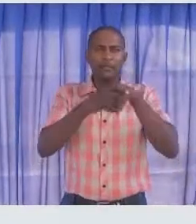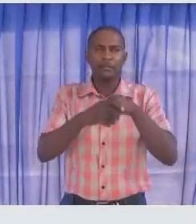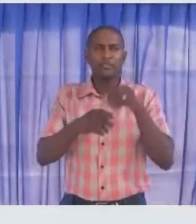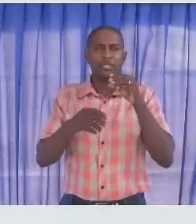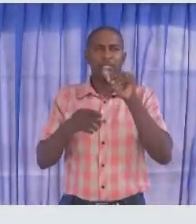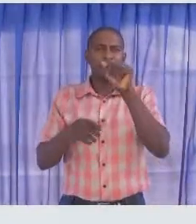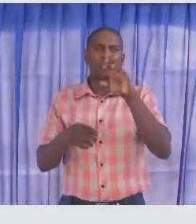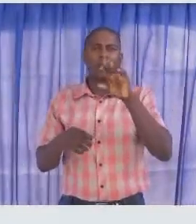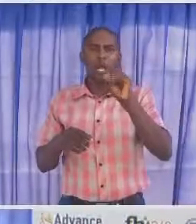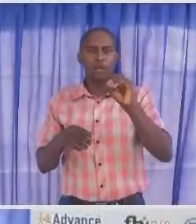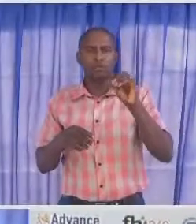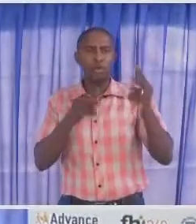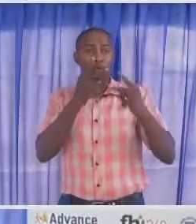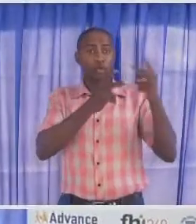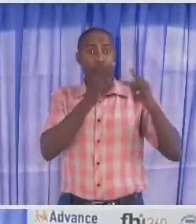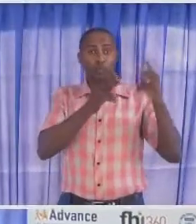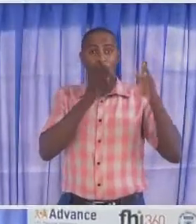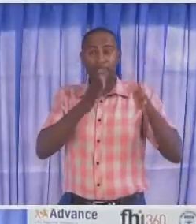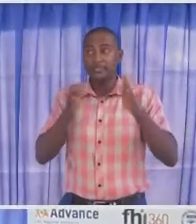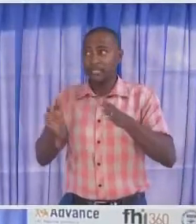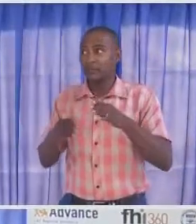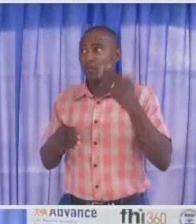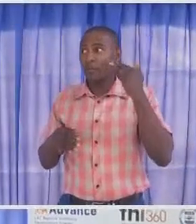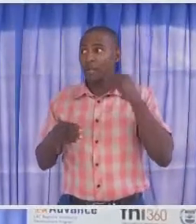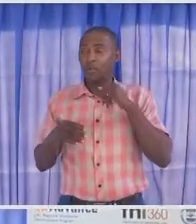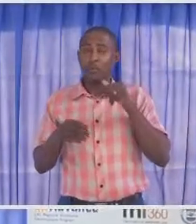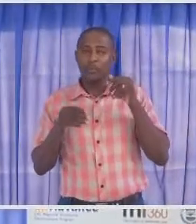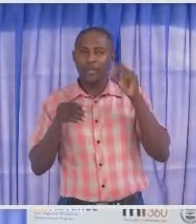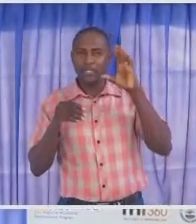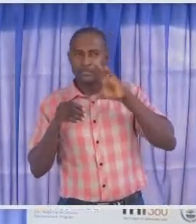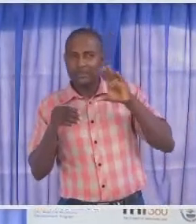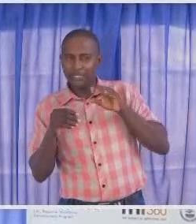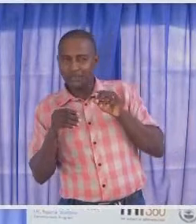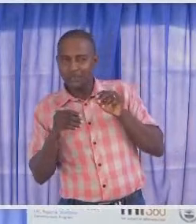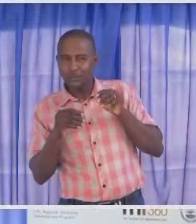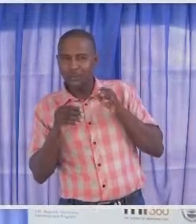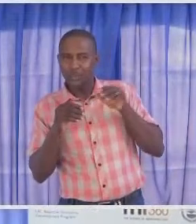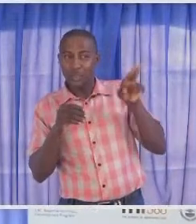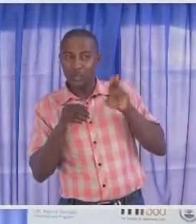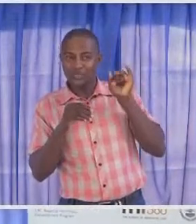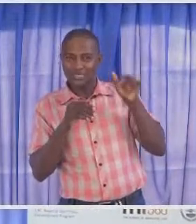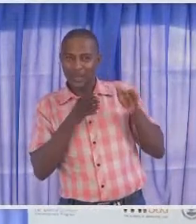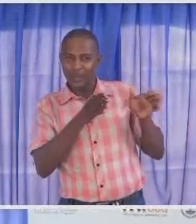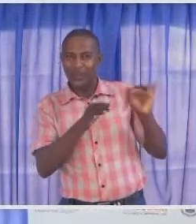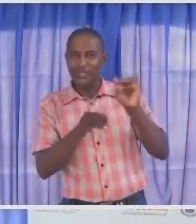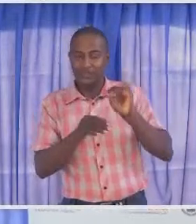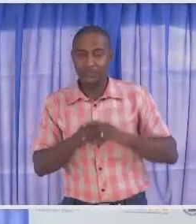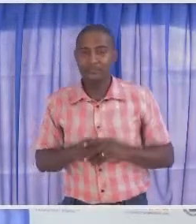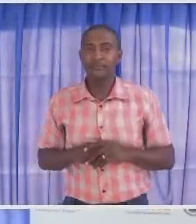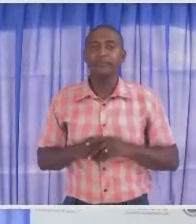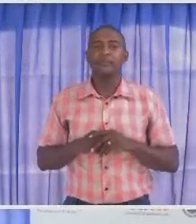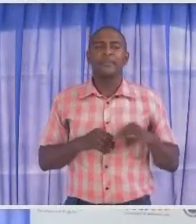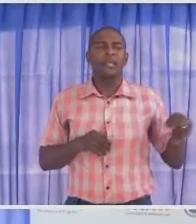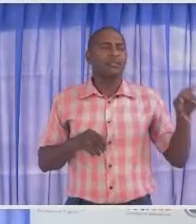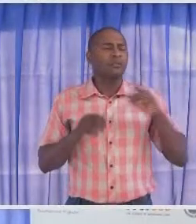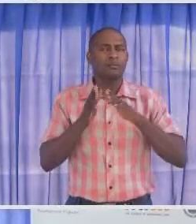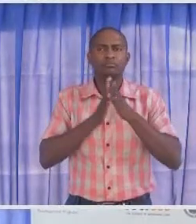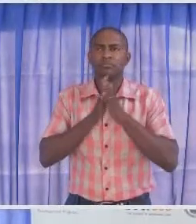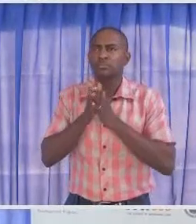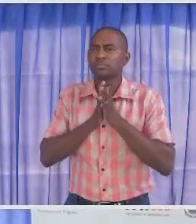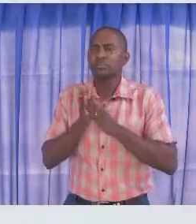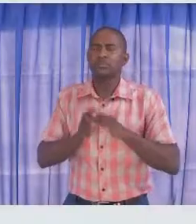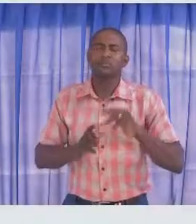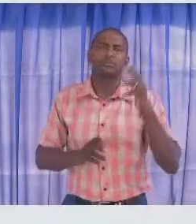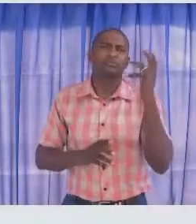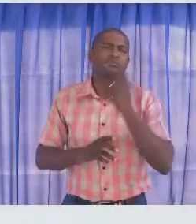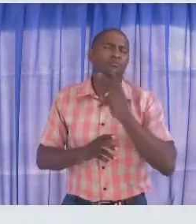agro-tourism. Yes, because we are seeking to go that route as well. Their adeptness is remarkable, given